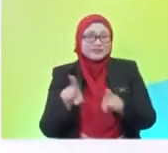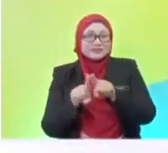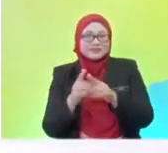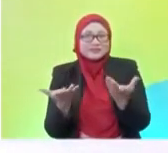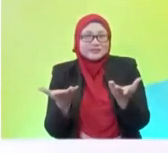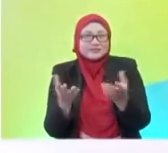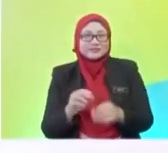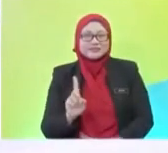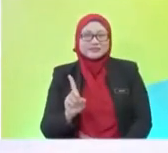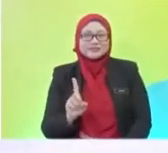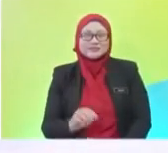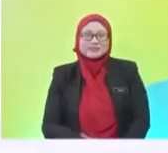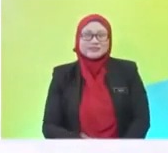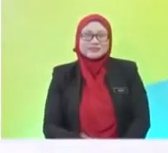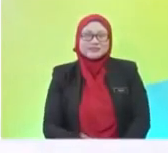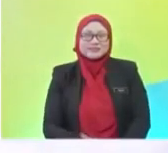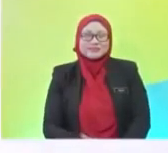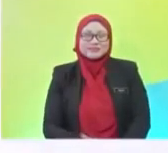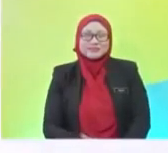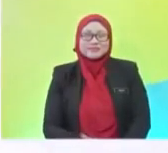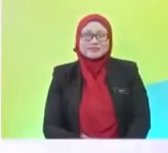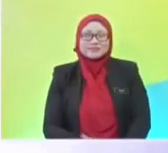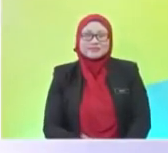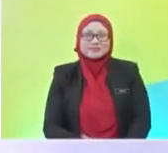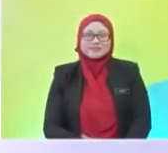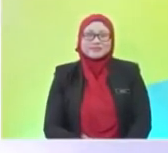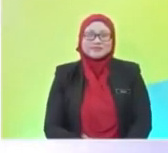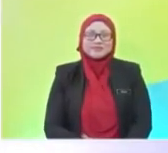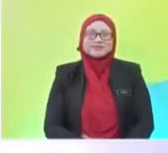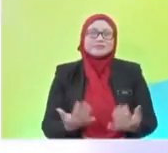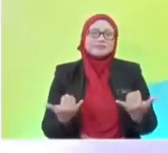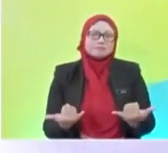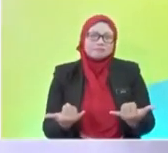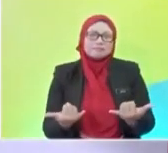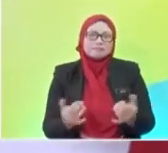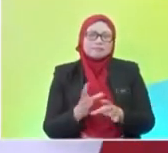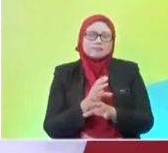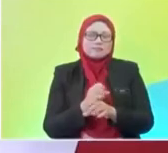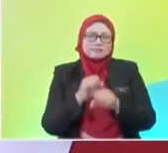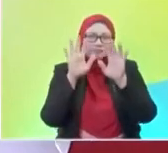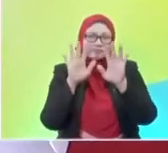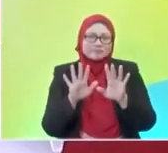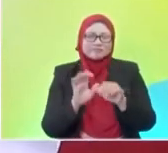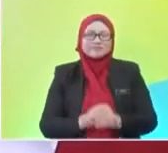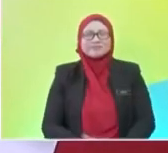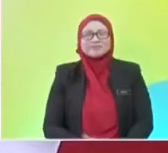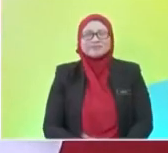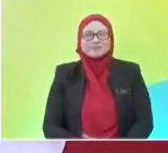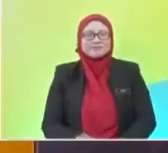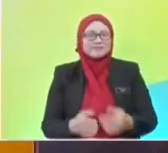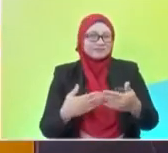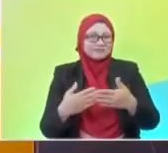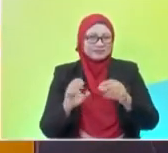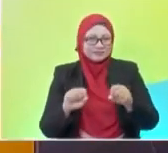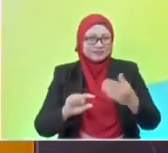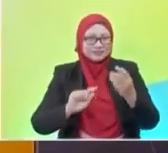Let's just try this. Oh no! It's rain! Oh, okay, never mind. Let's try.